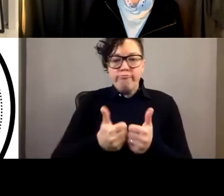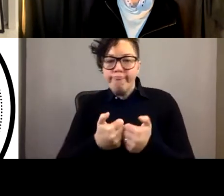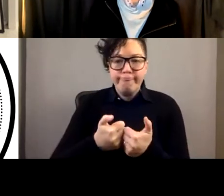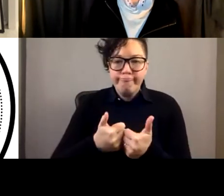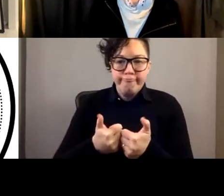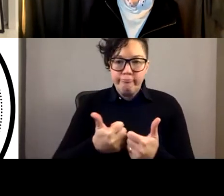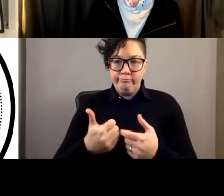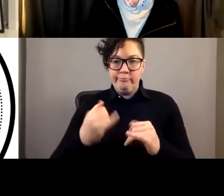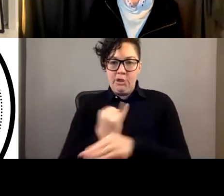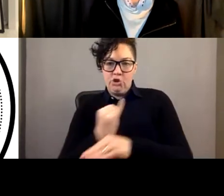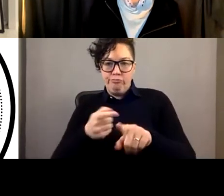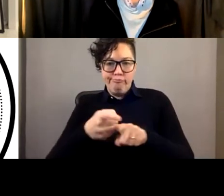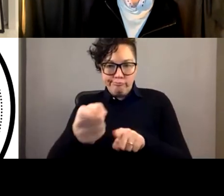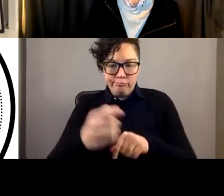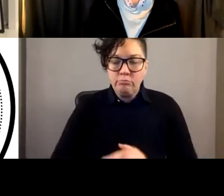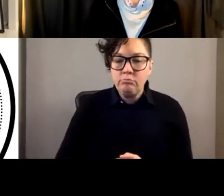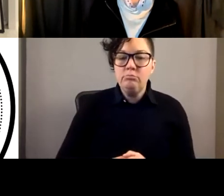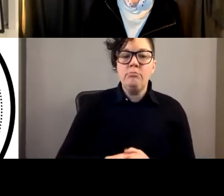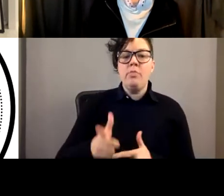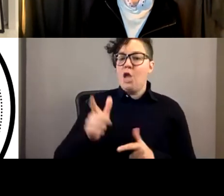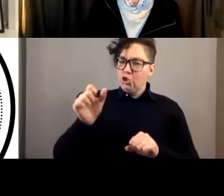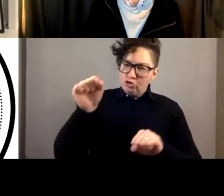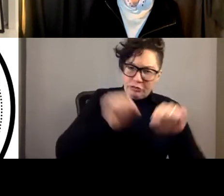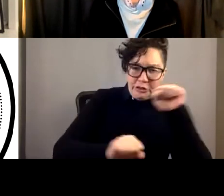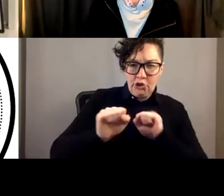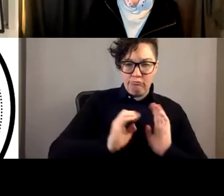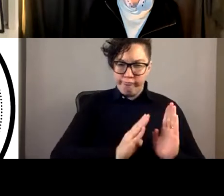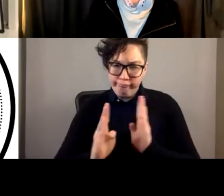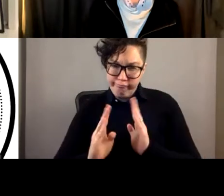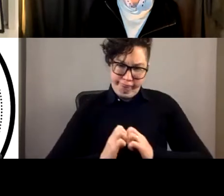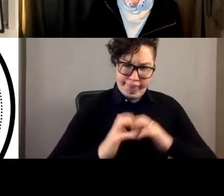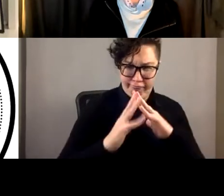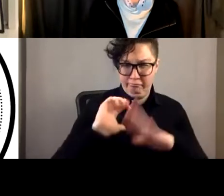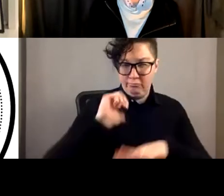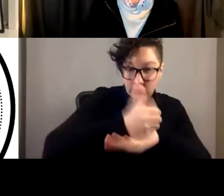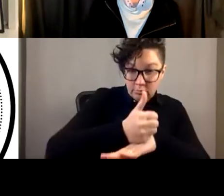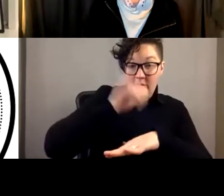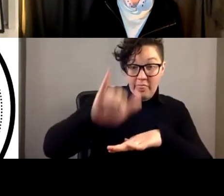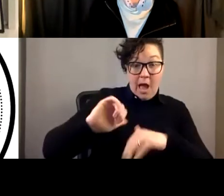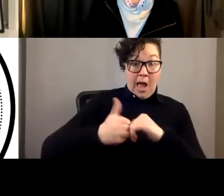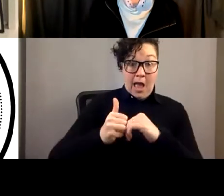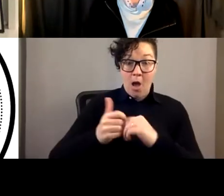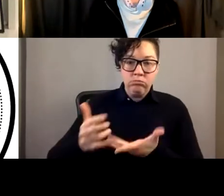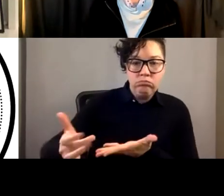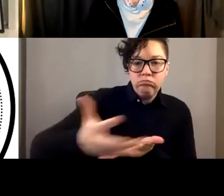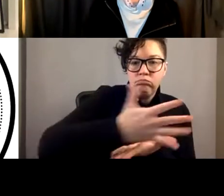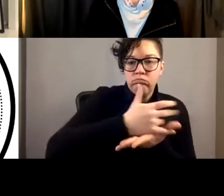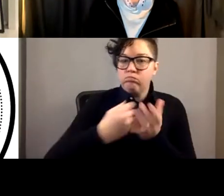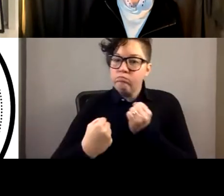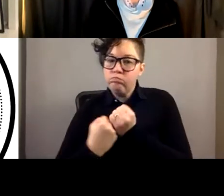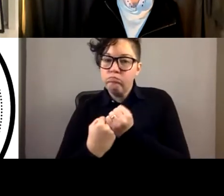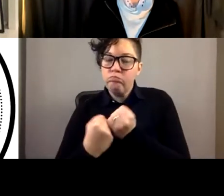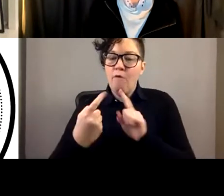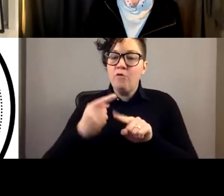of 4chan users strategically engineered Gamergate in 2014 by gathering support from a variety of otherwise